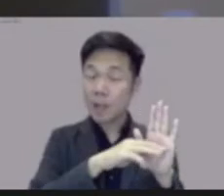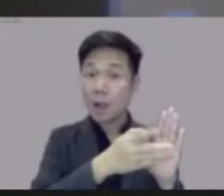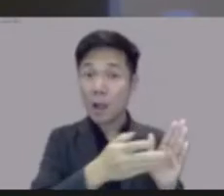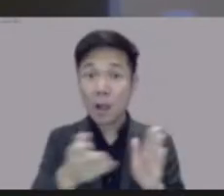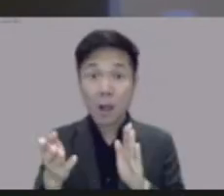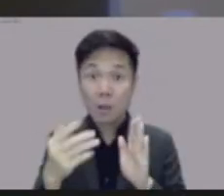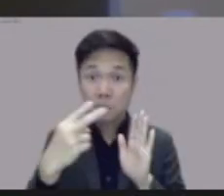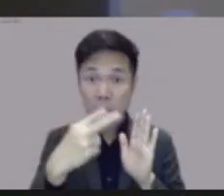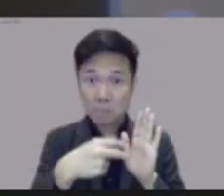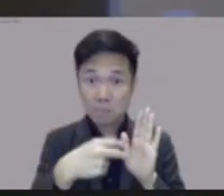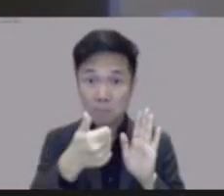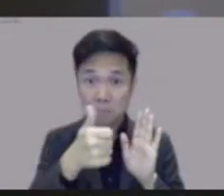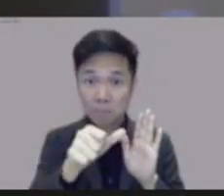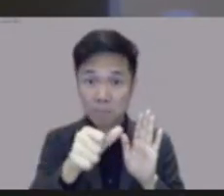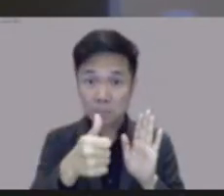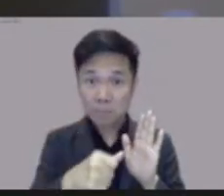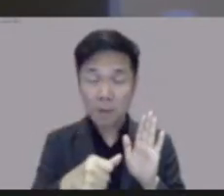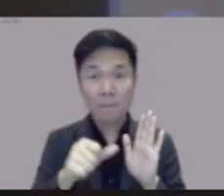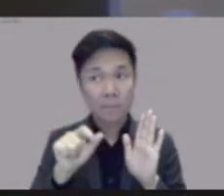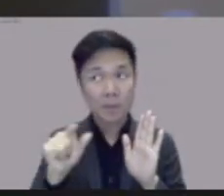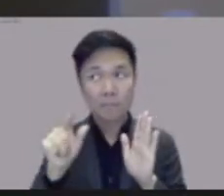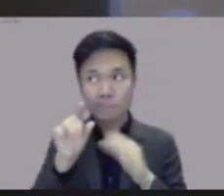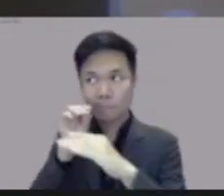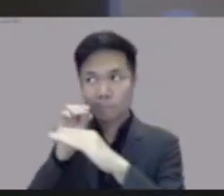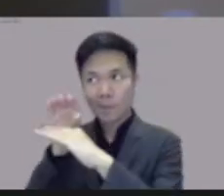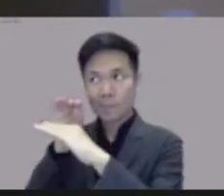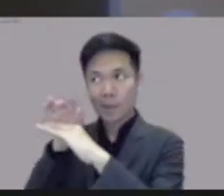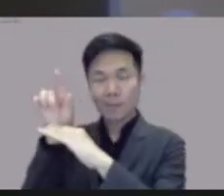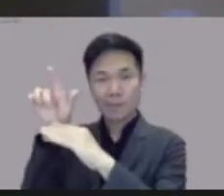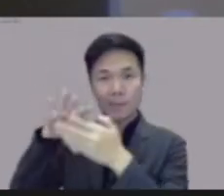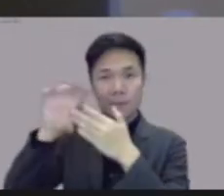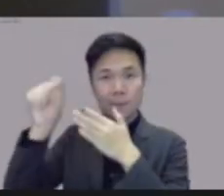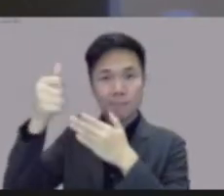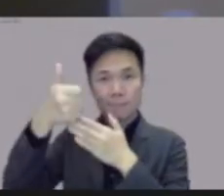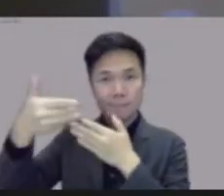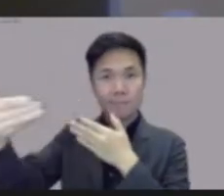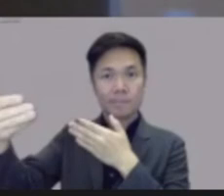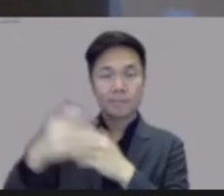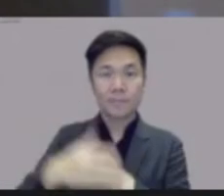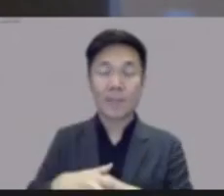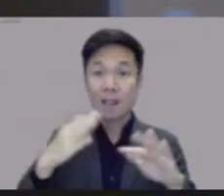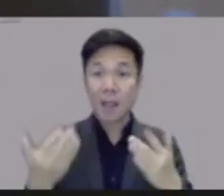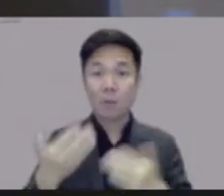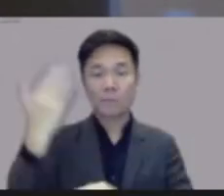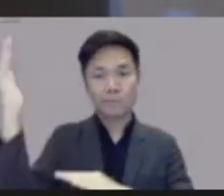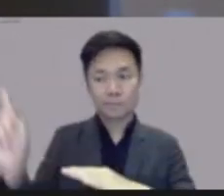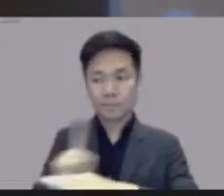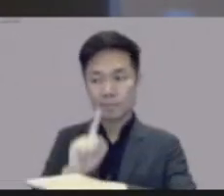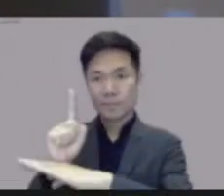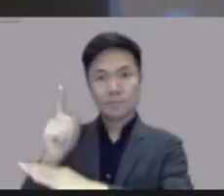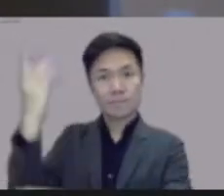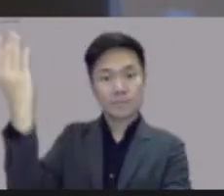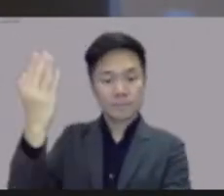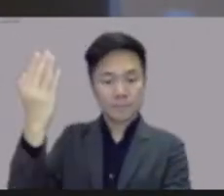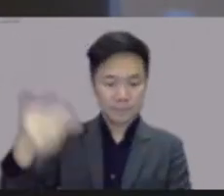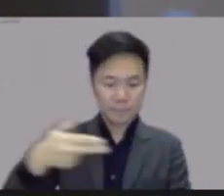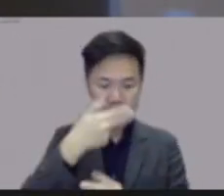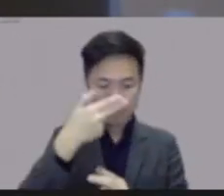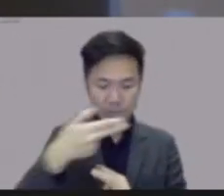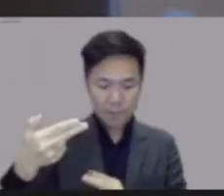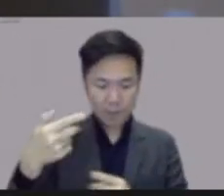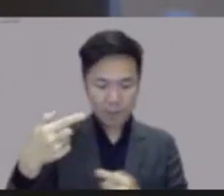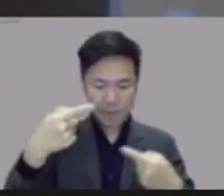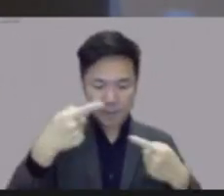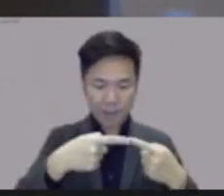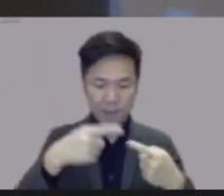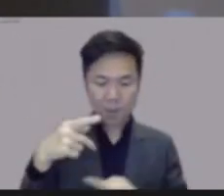on the direction of work for the Secretariat the session will start with a short statement by Miss Poonam gamer